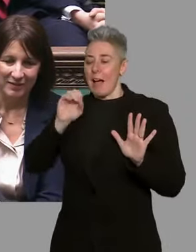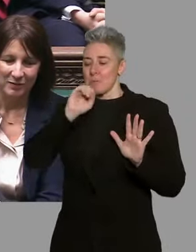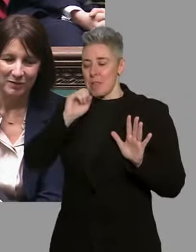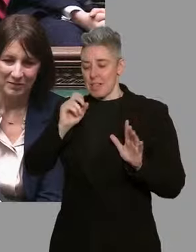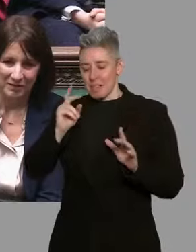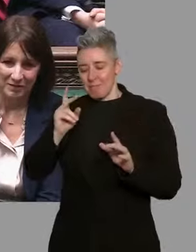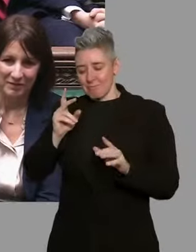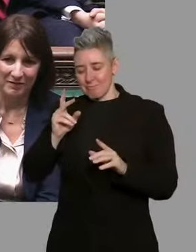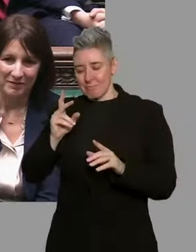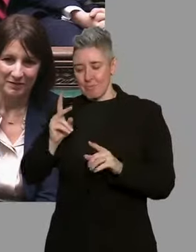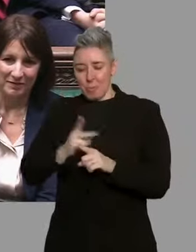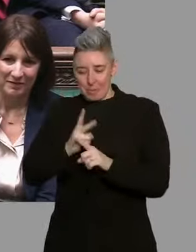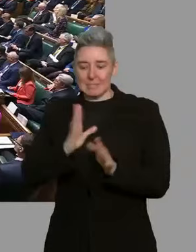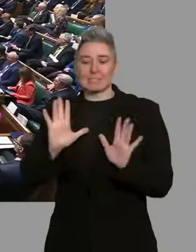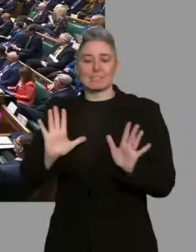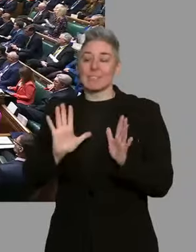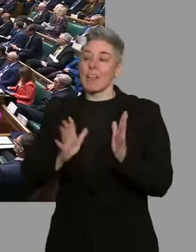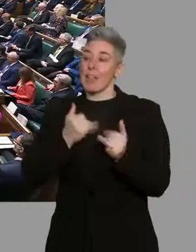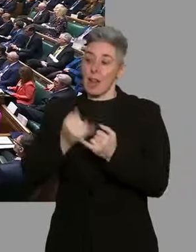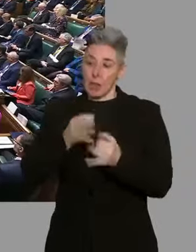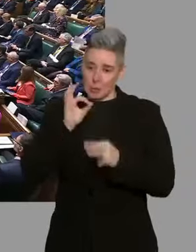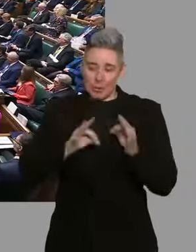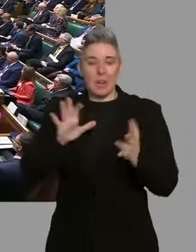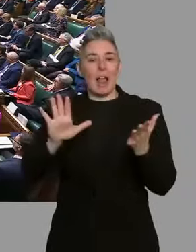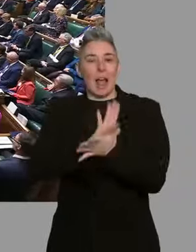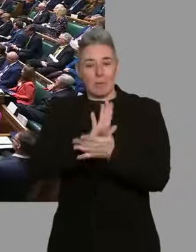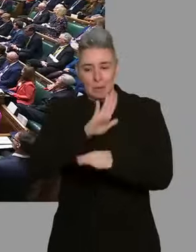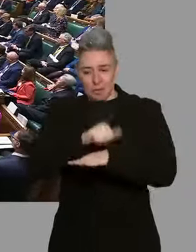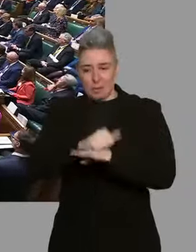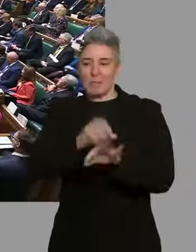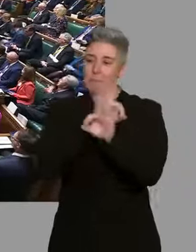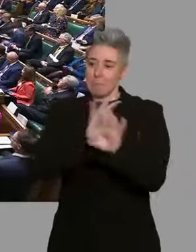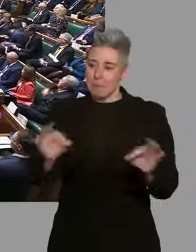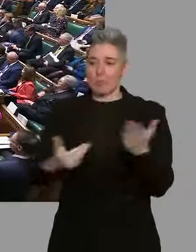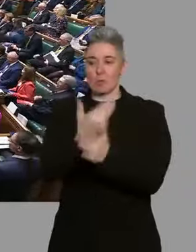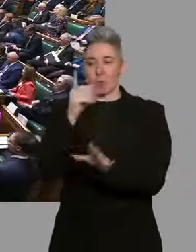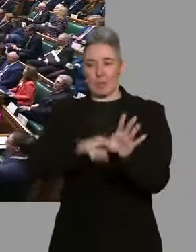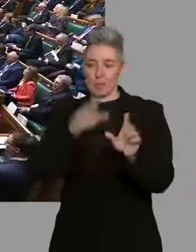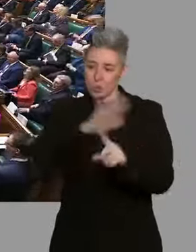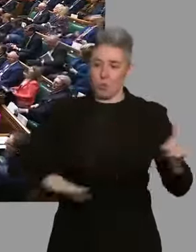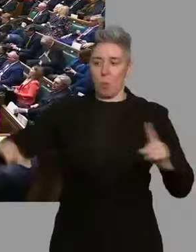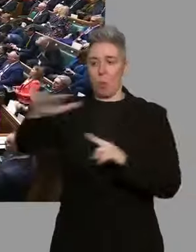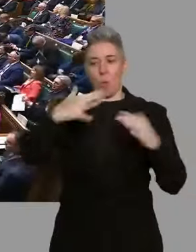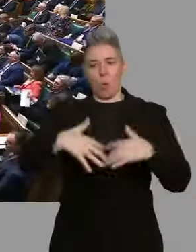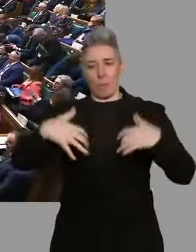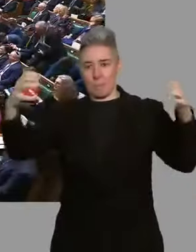New Year to everyone across the House. Right, we'll let the front benches change up.